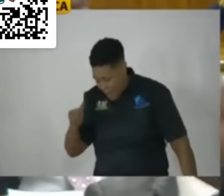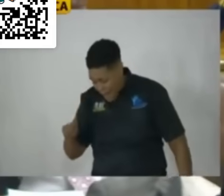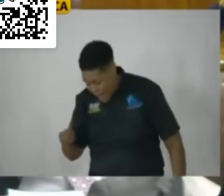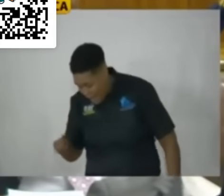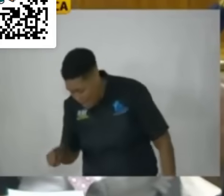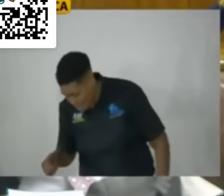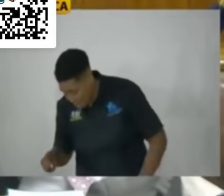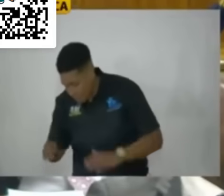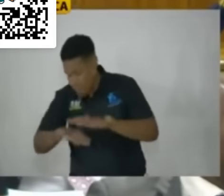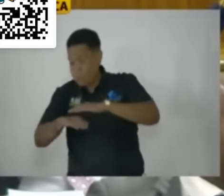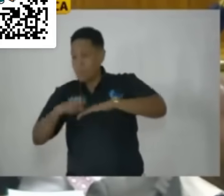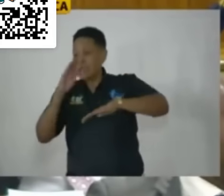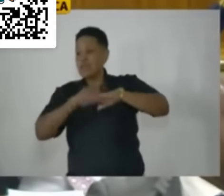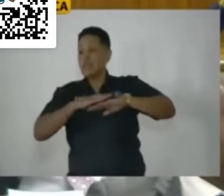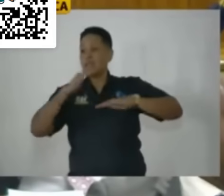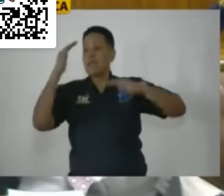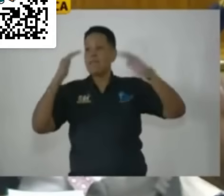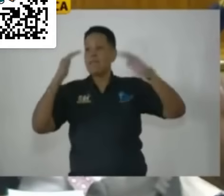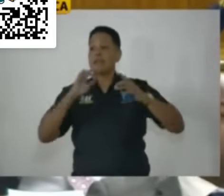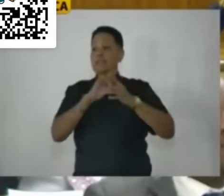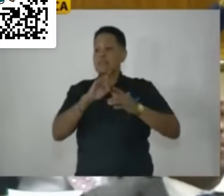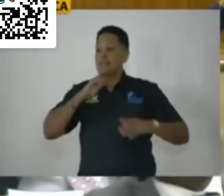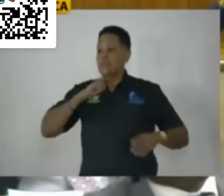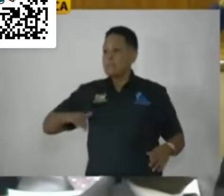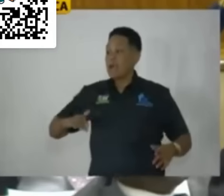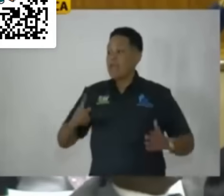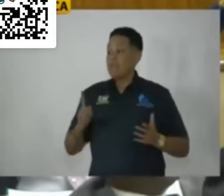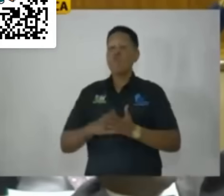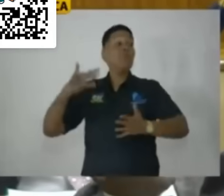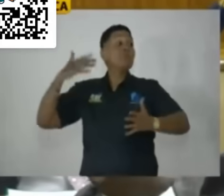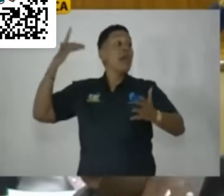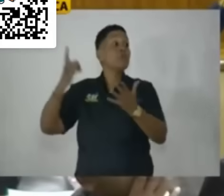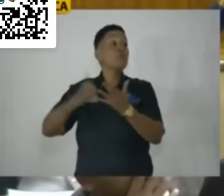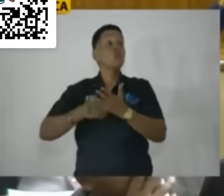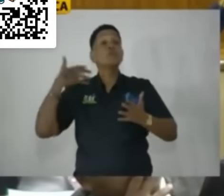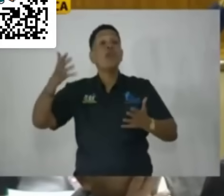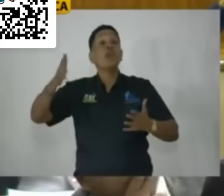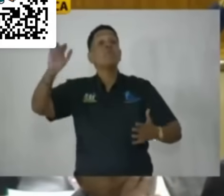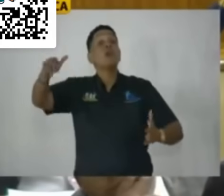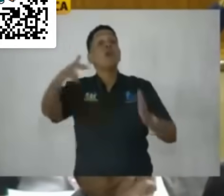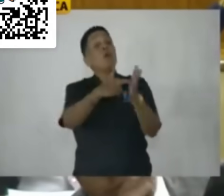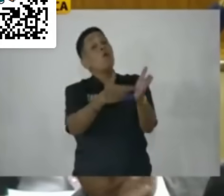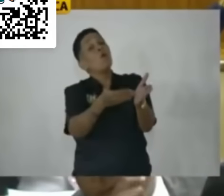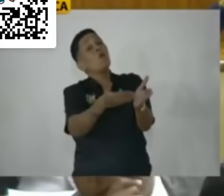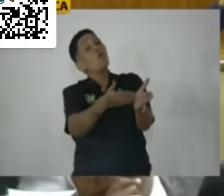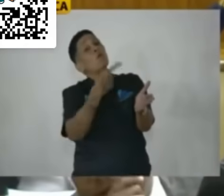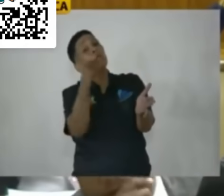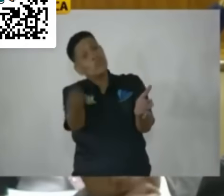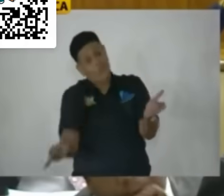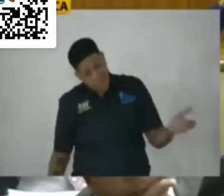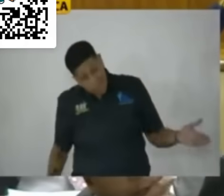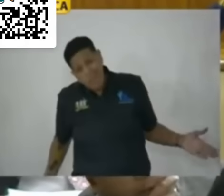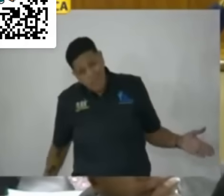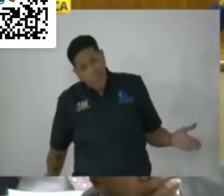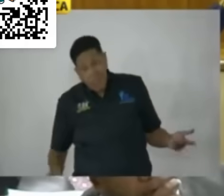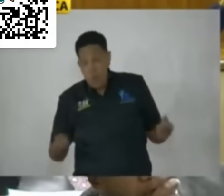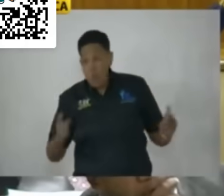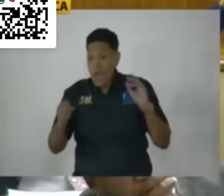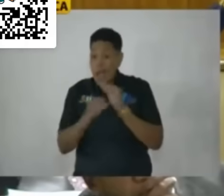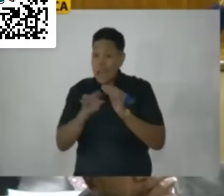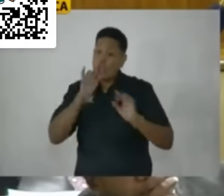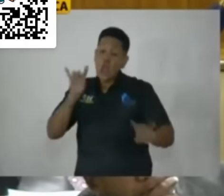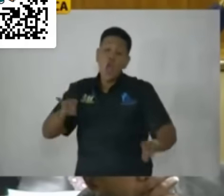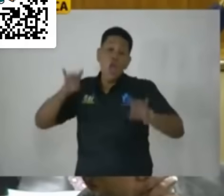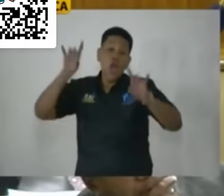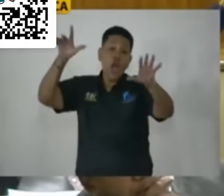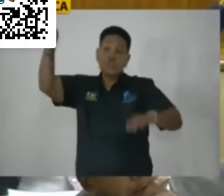on the balance in a given parliament from time to time. That's in the standing orders. And while in Australia we heard